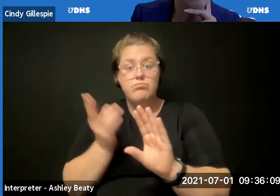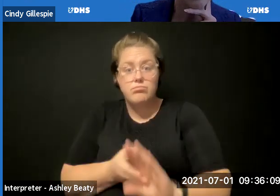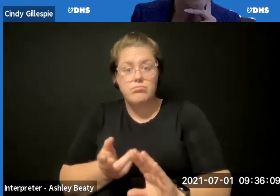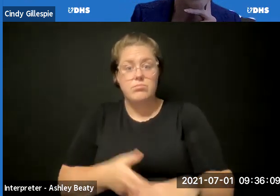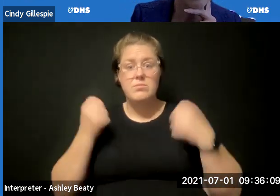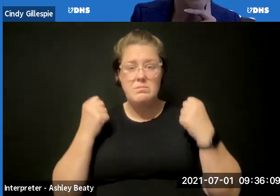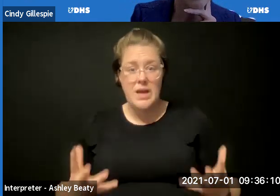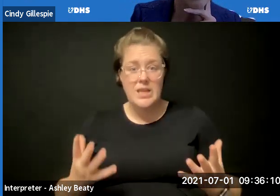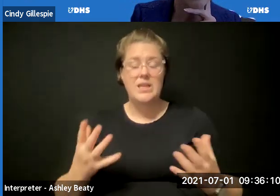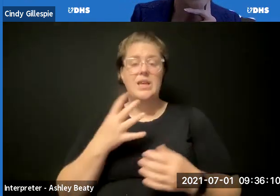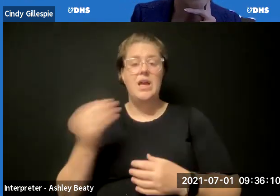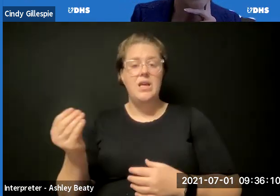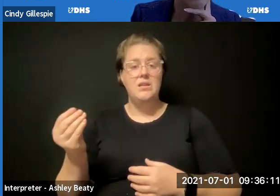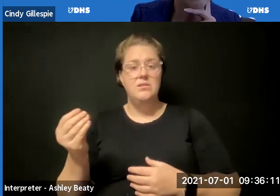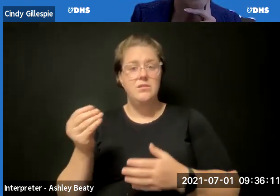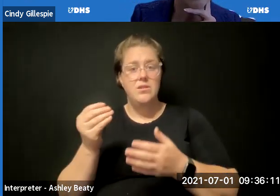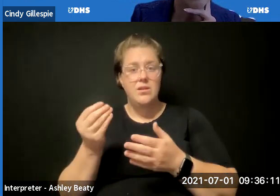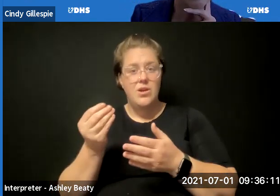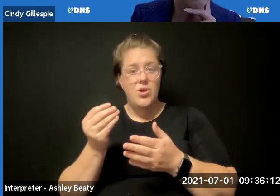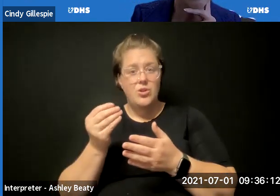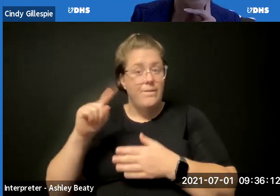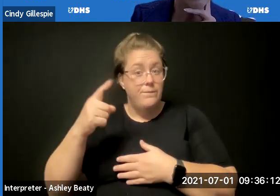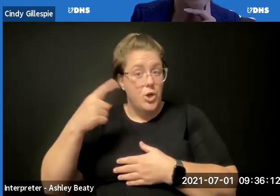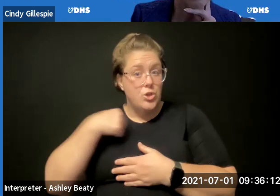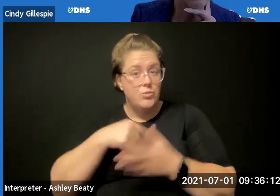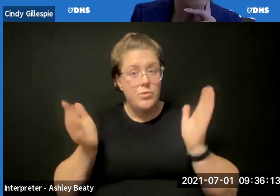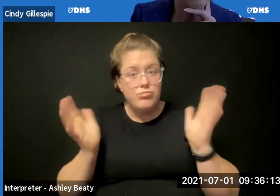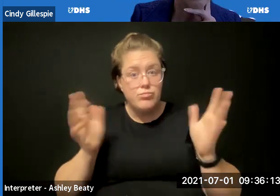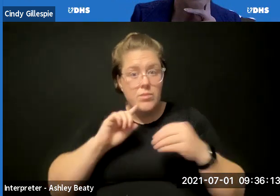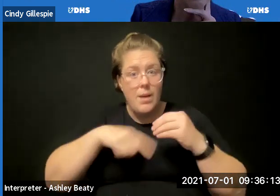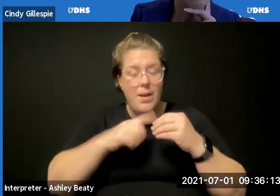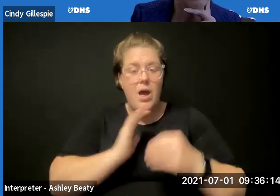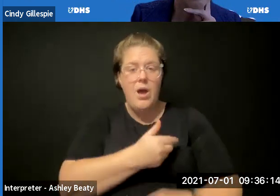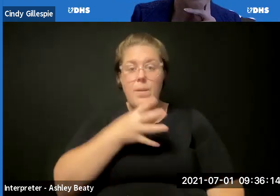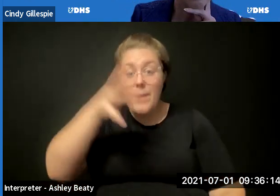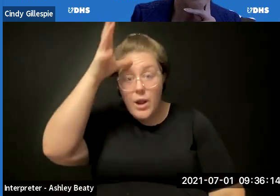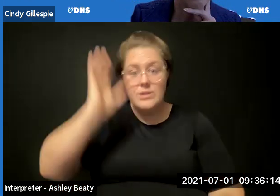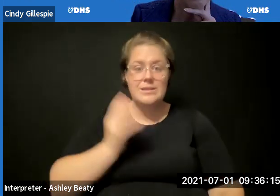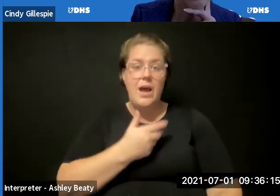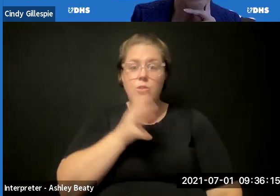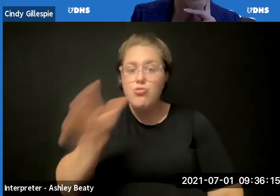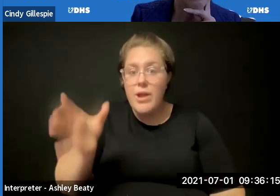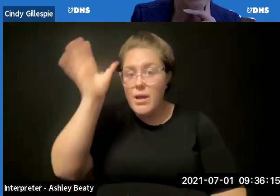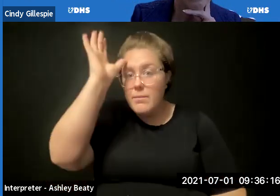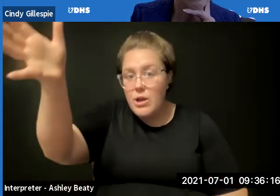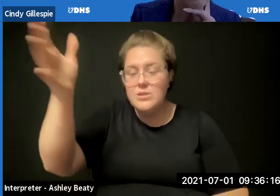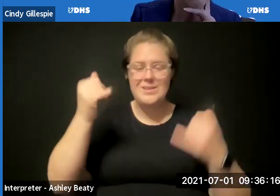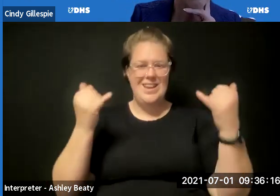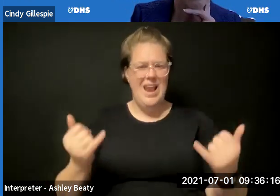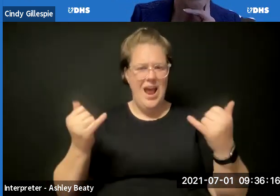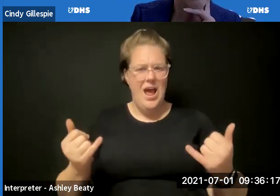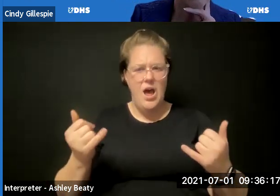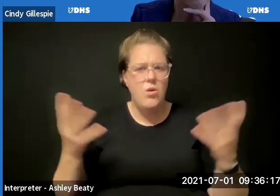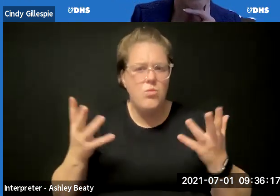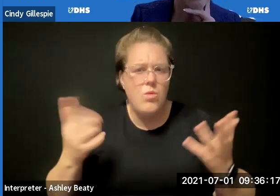phase that we had here in Arkansas, a lot of it was really focused on like our parents, our grandparents. What does that look like now as we look at the situation here in the